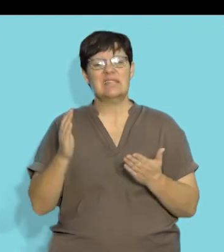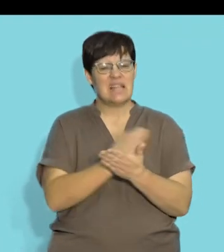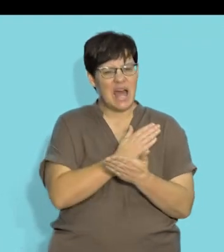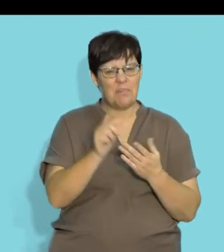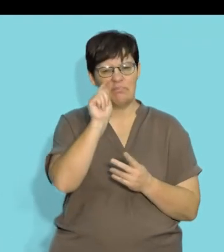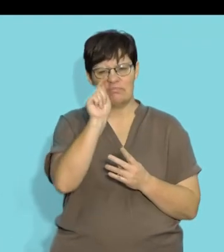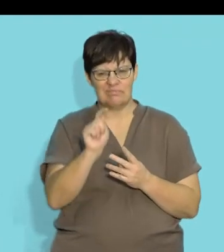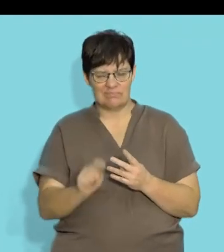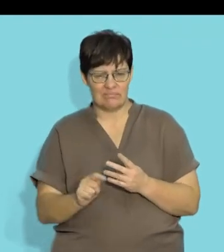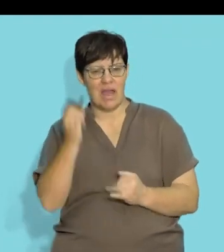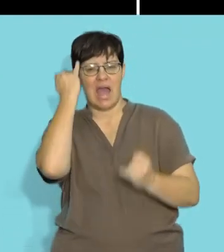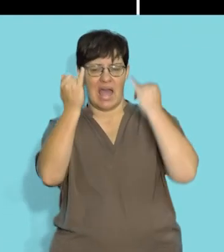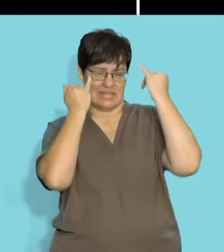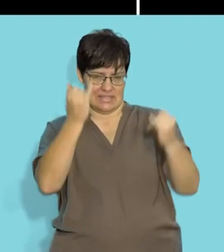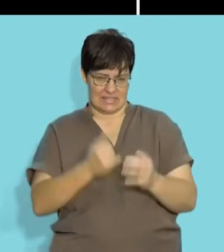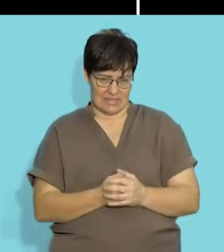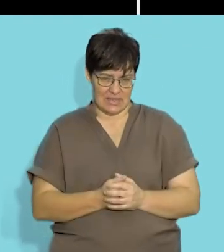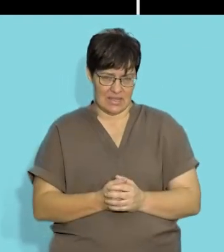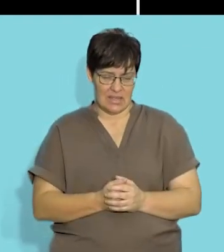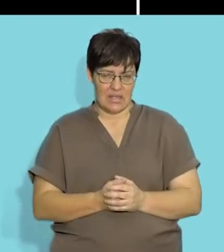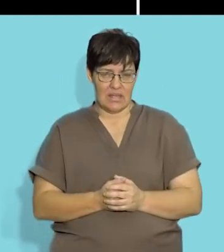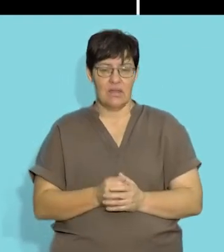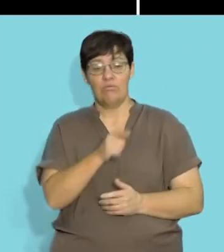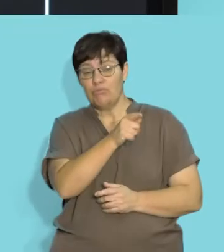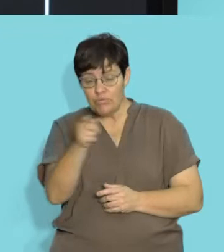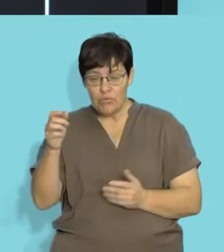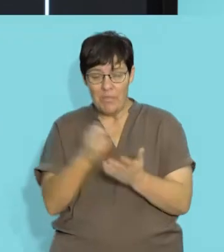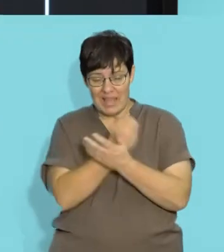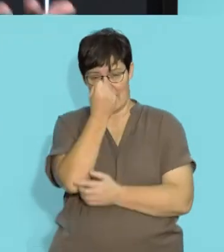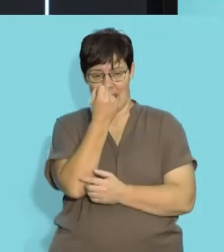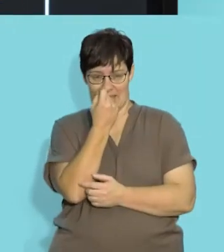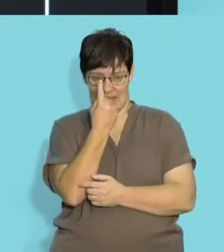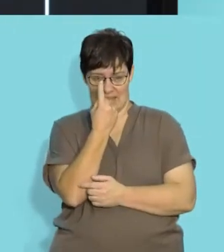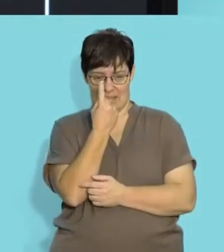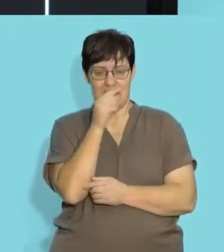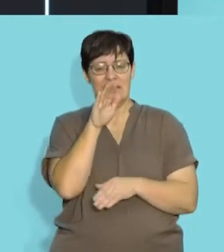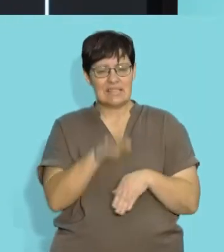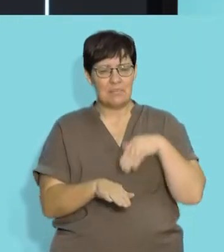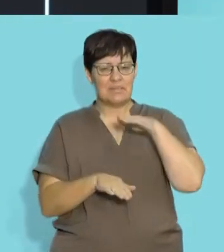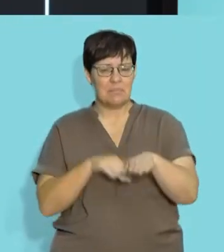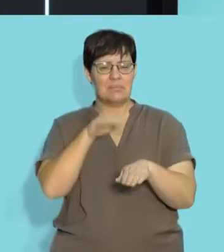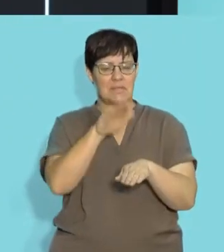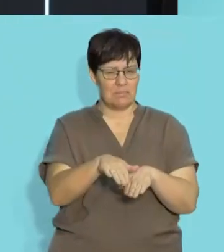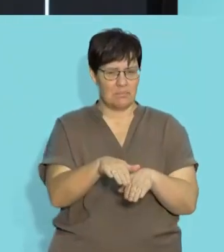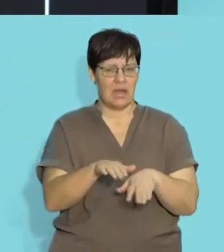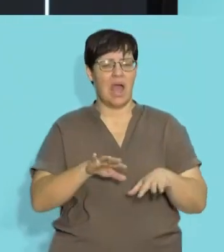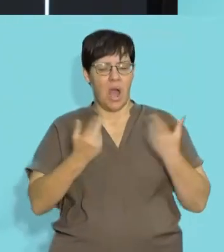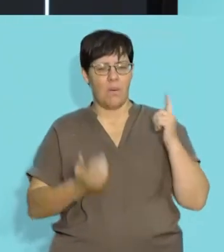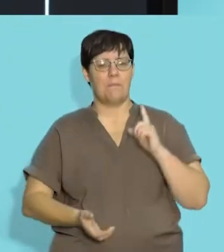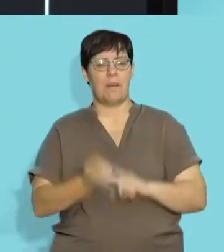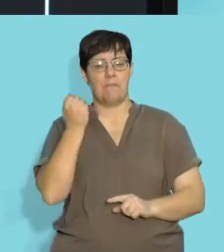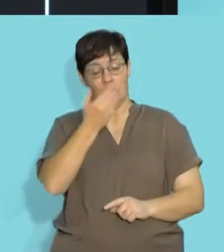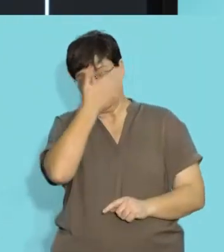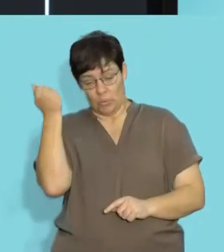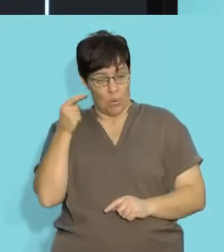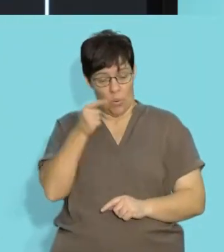the ideas that you need to actually understand. The steps that we went through in terms of determining